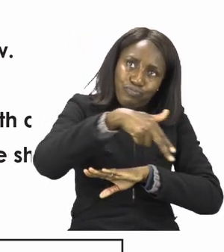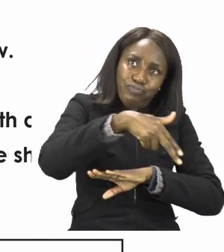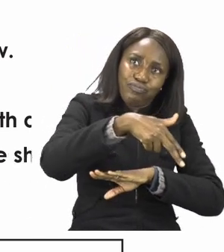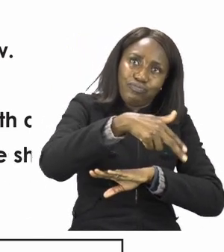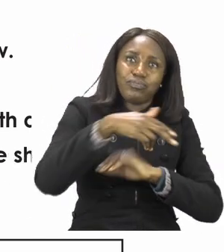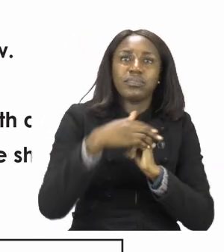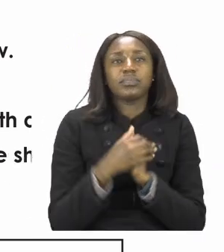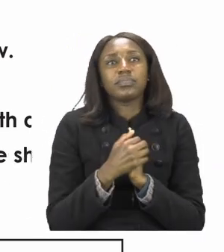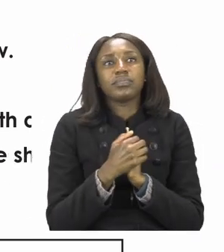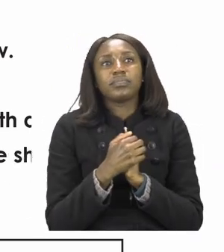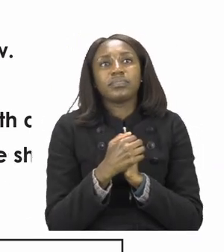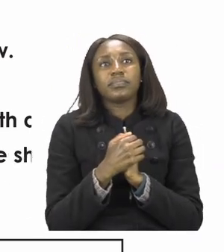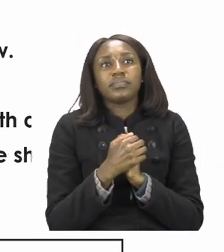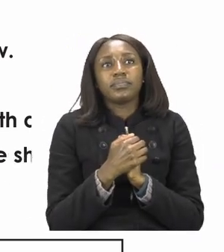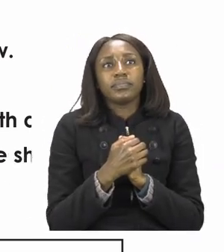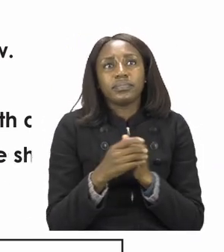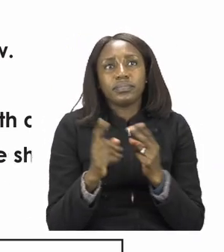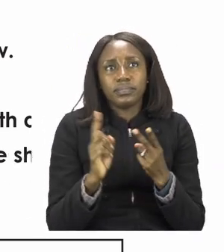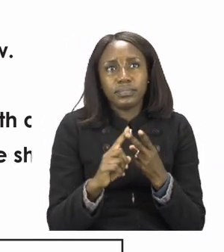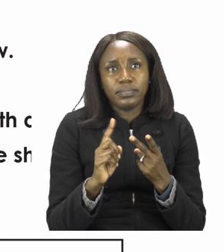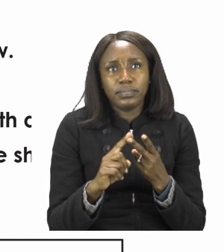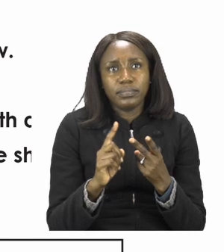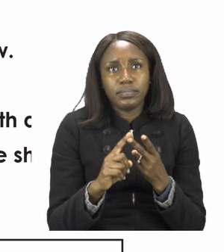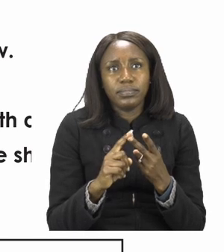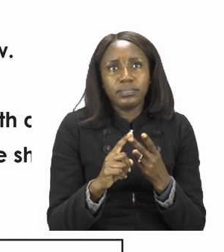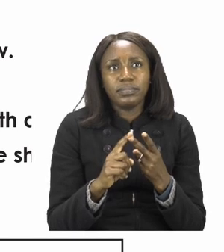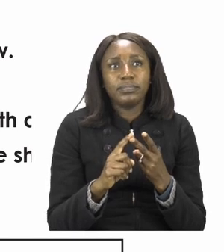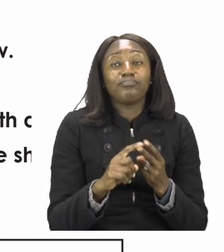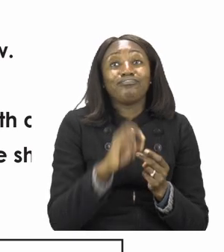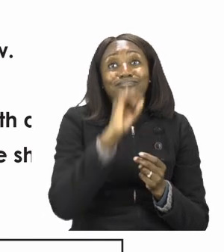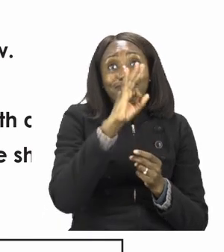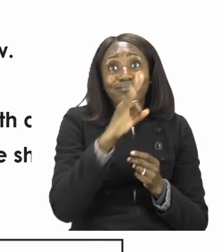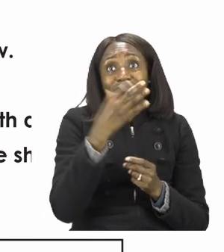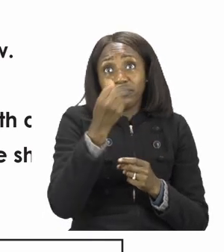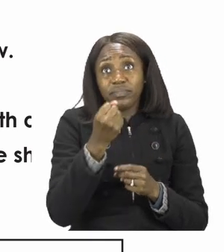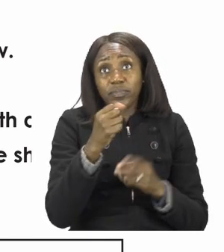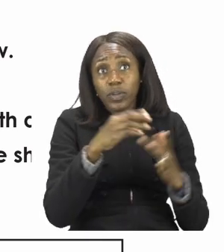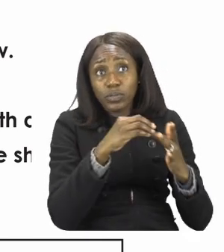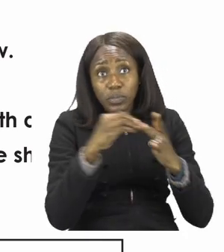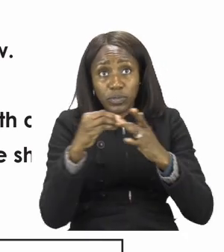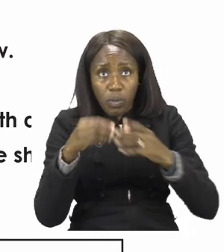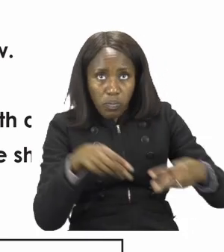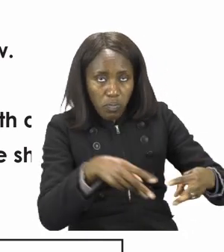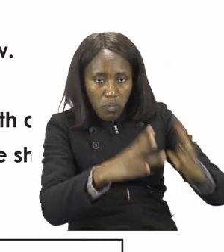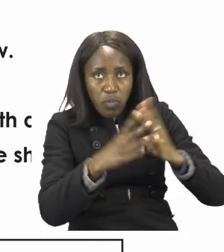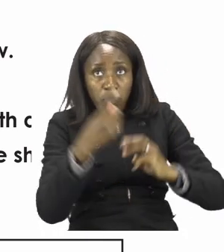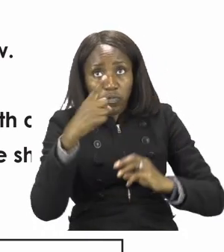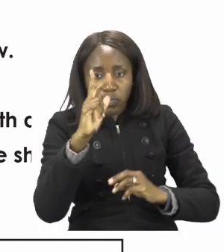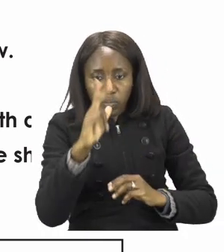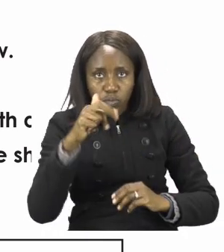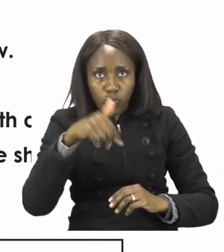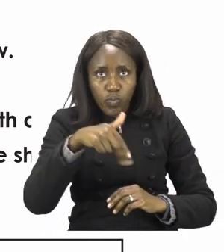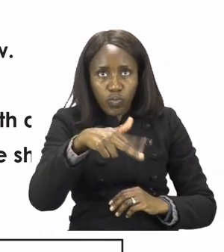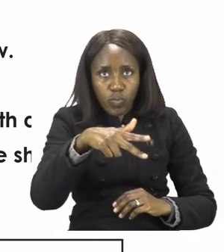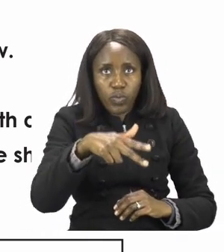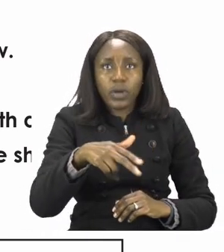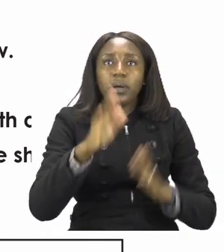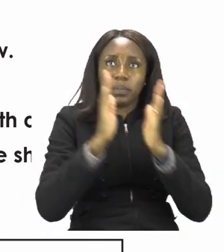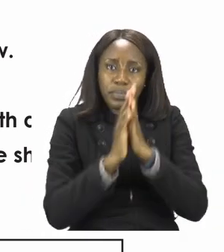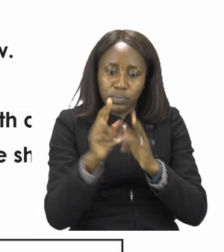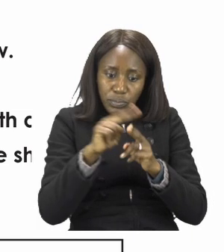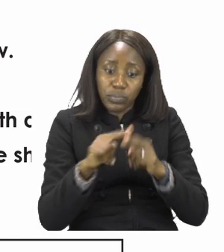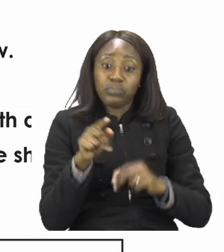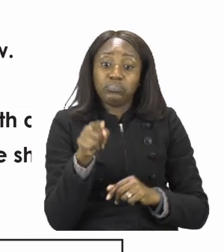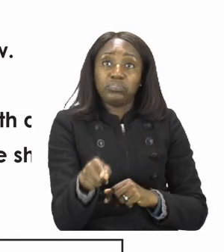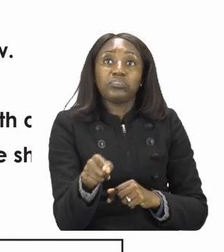cross. Number 2, if there is a special crossing for